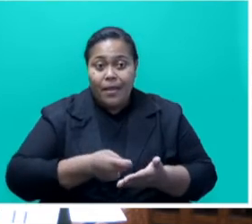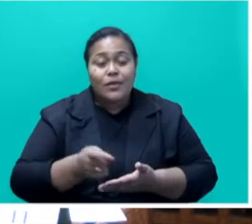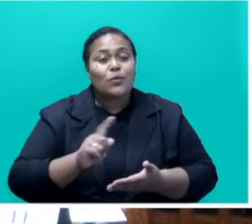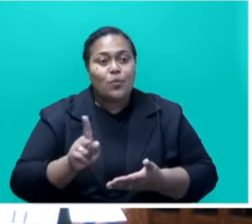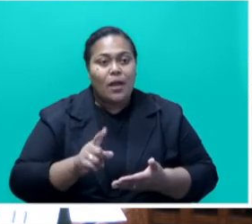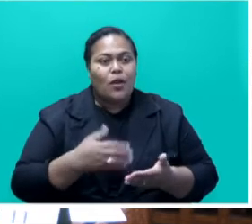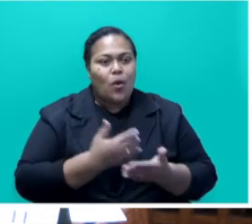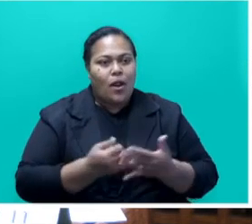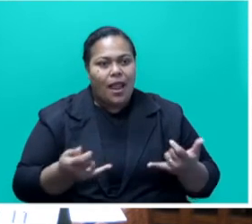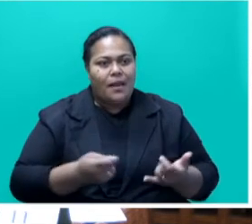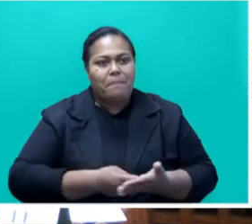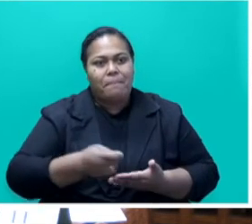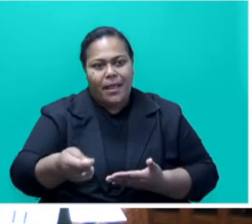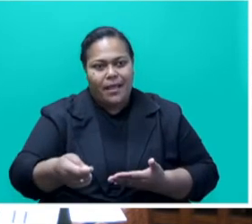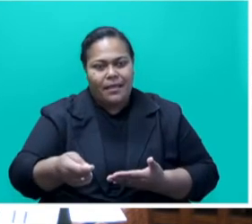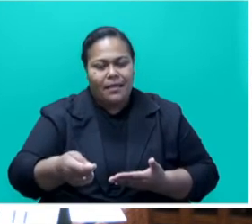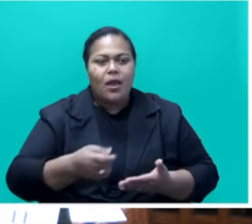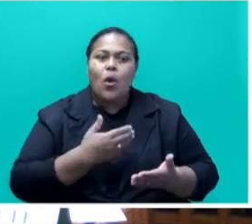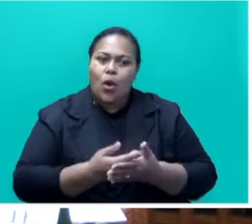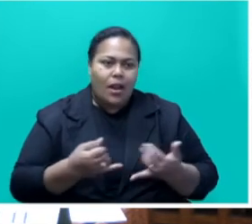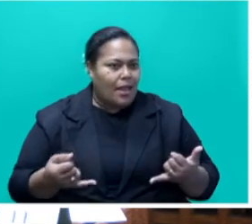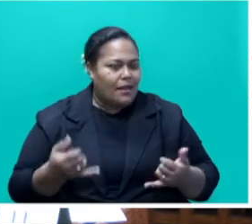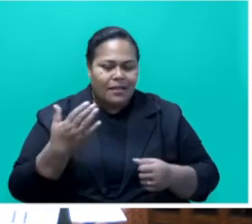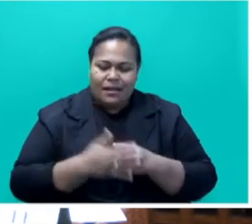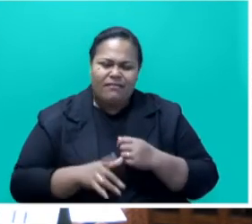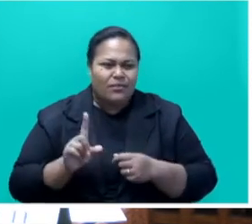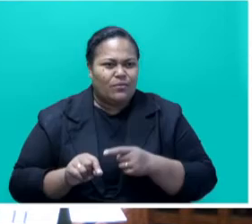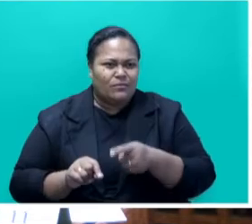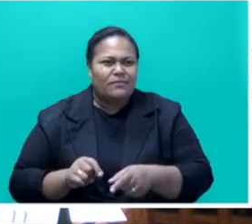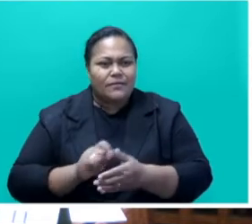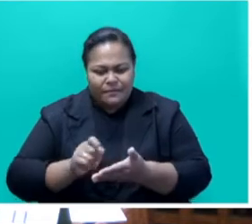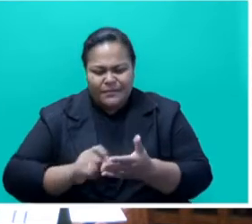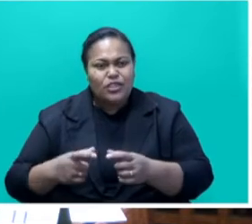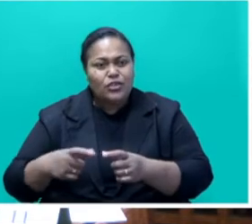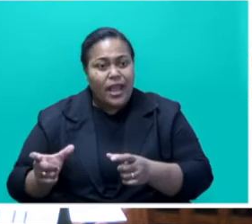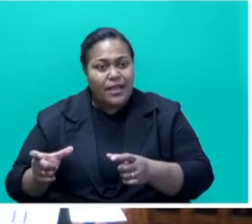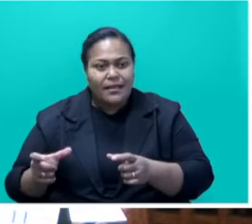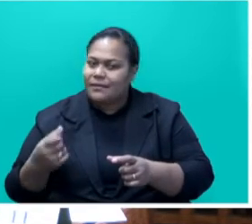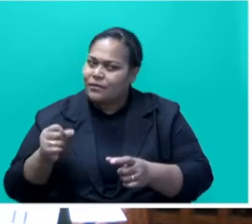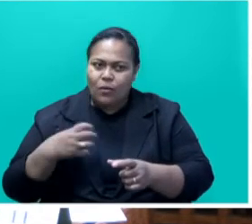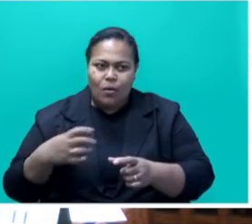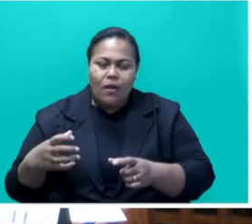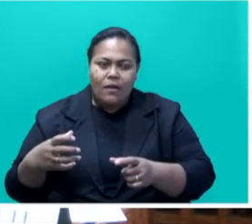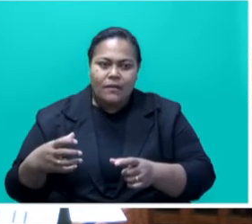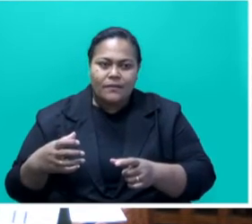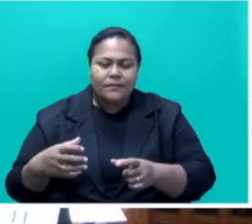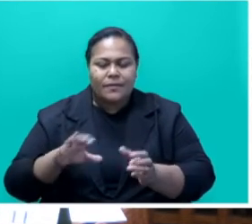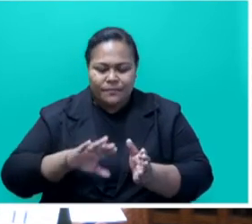fund transfer, compared to the manual system of payment done through checks in the past. So those are some of